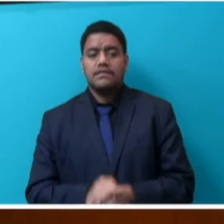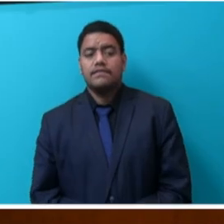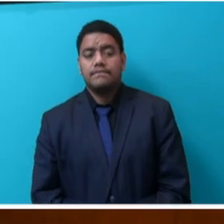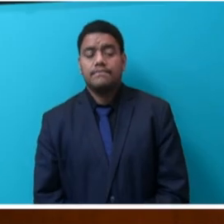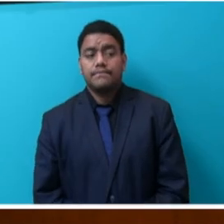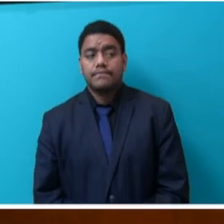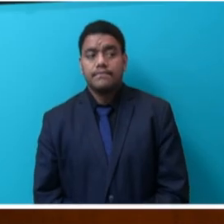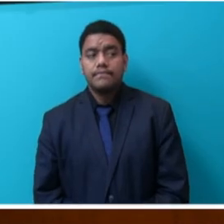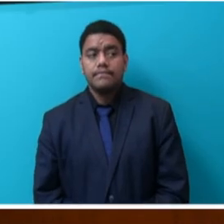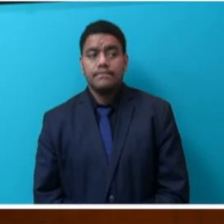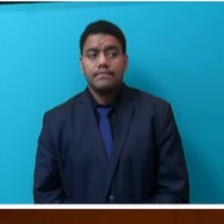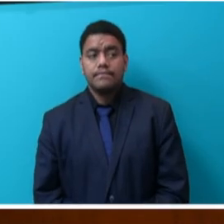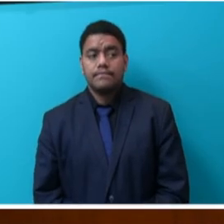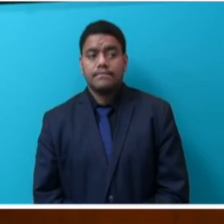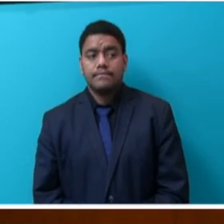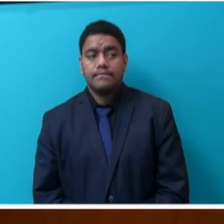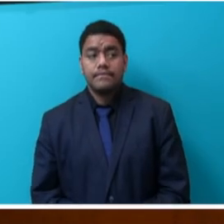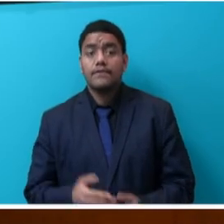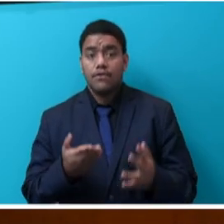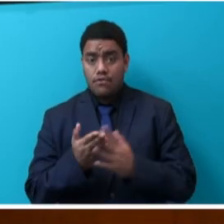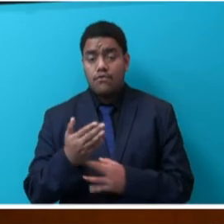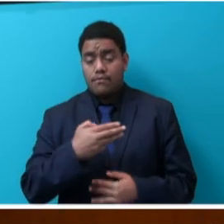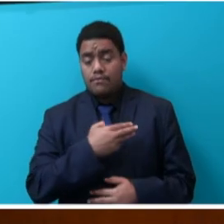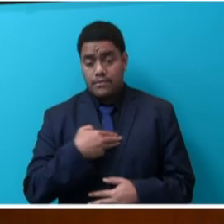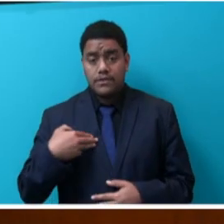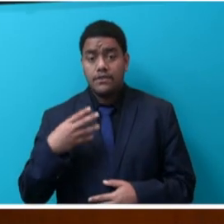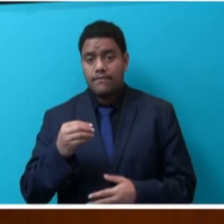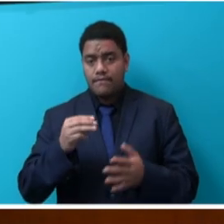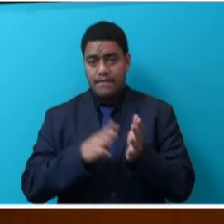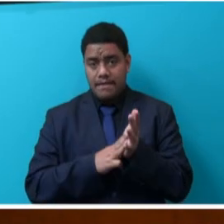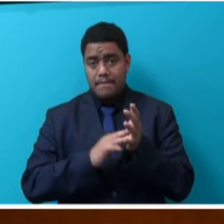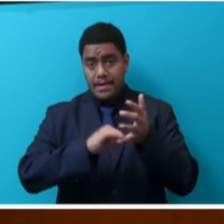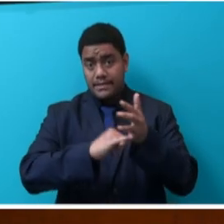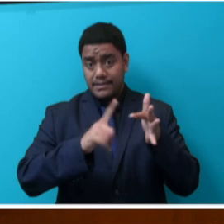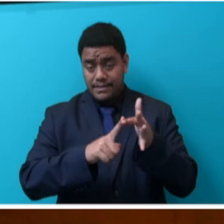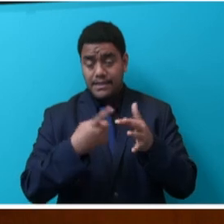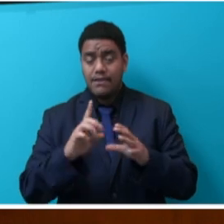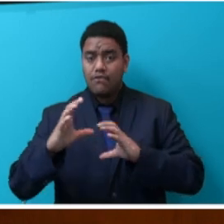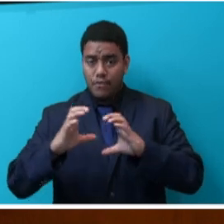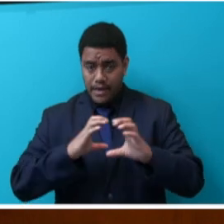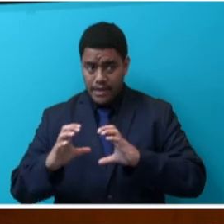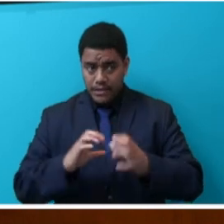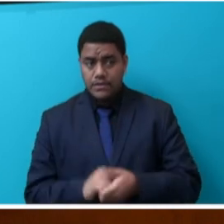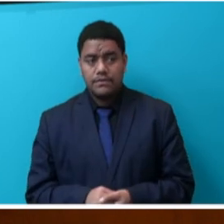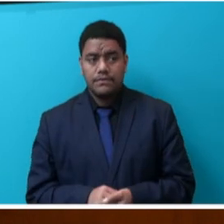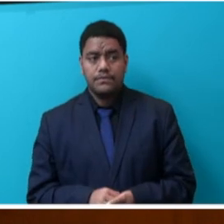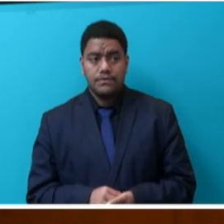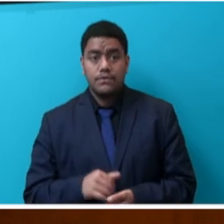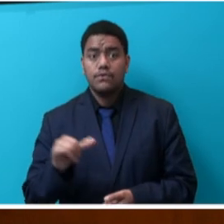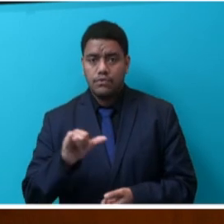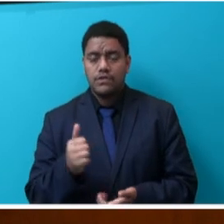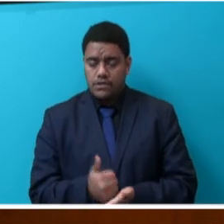I'm proud that Fiji, through the Ministry of Trade and Cooperative, MSME and Communications, with strong